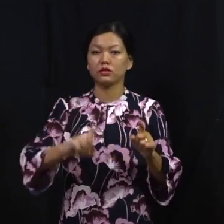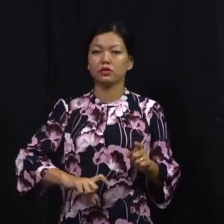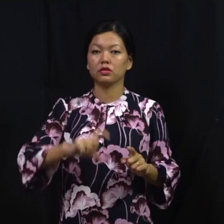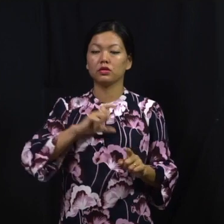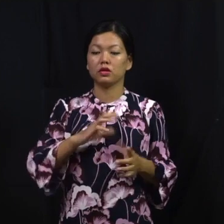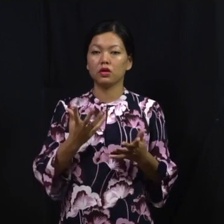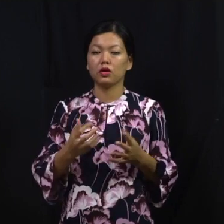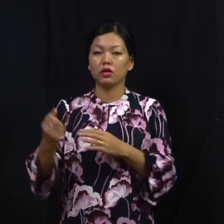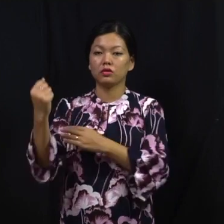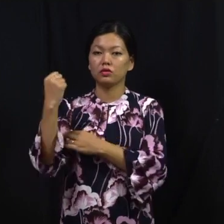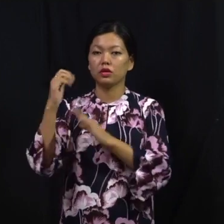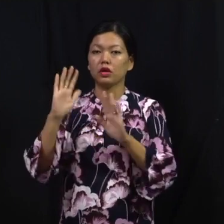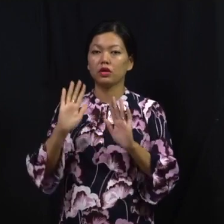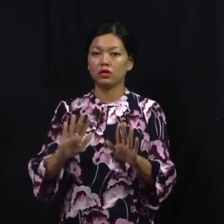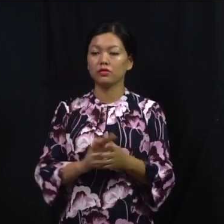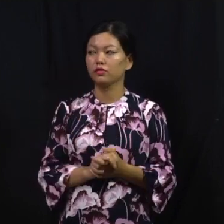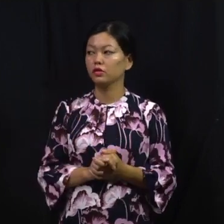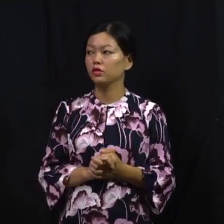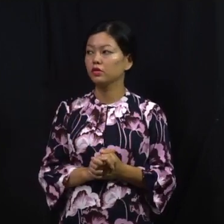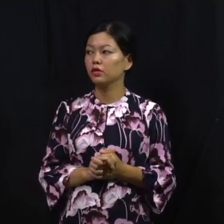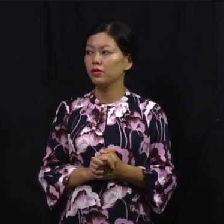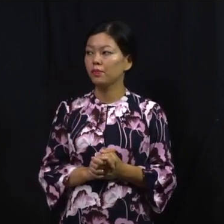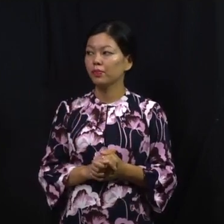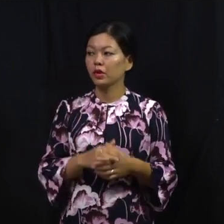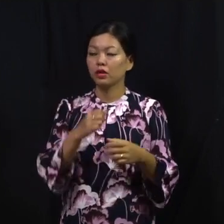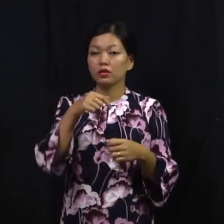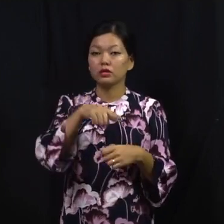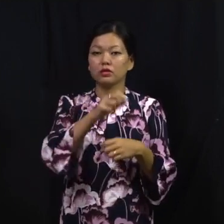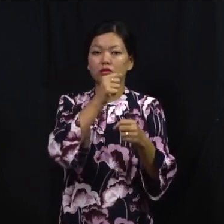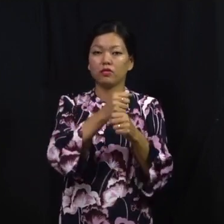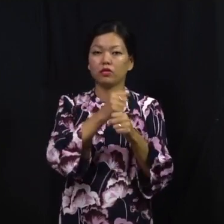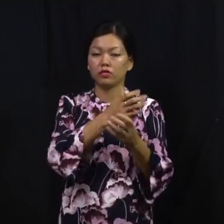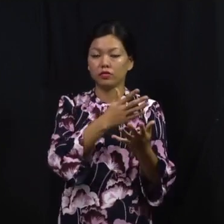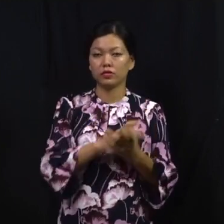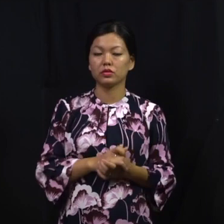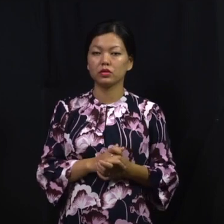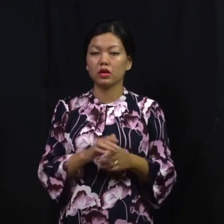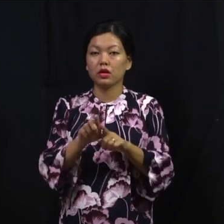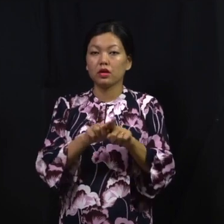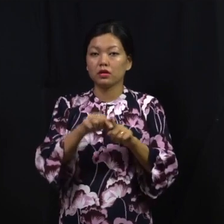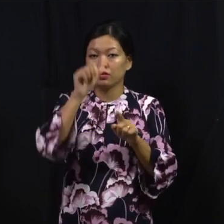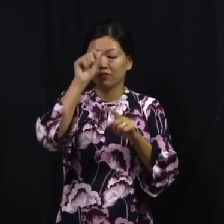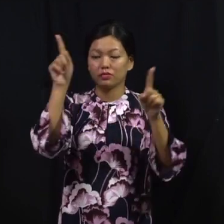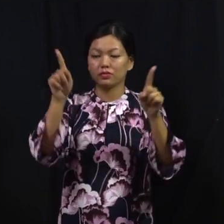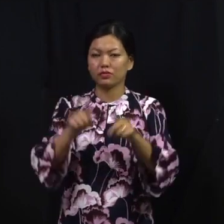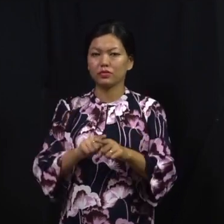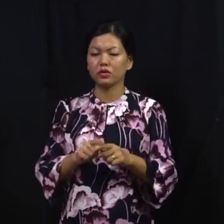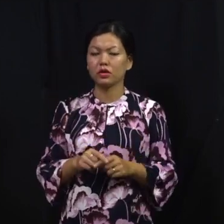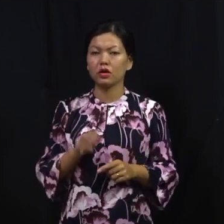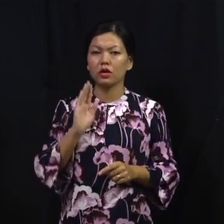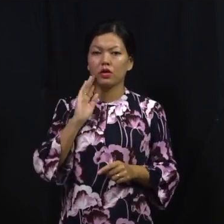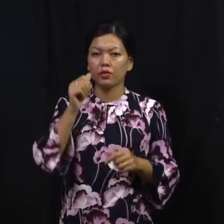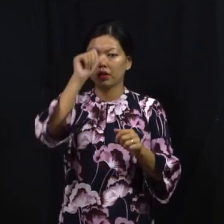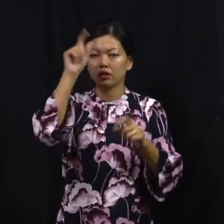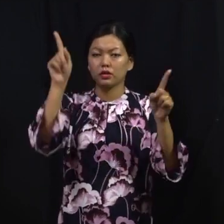this India wants the government. We've taken the example of India. The moment she got her independence, she followed a parliamentary form of